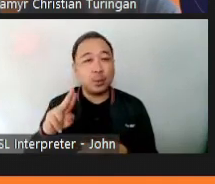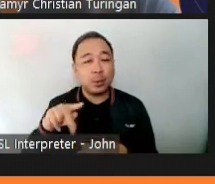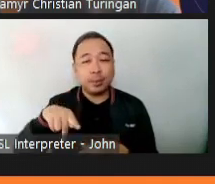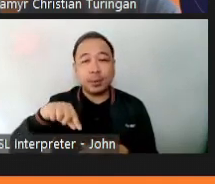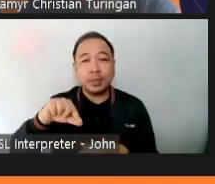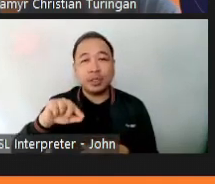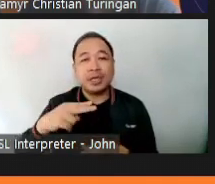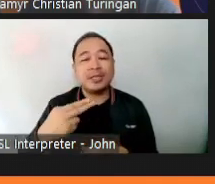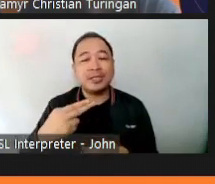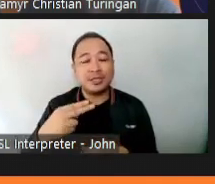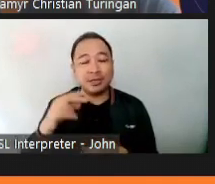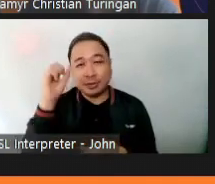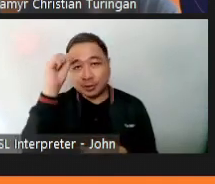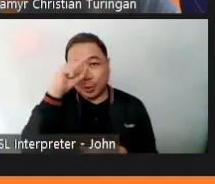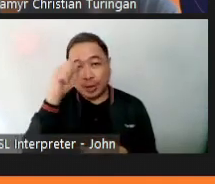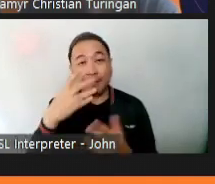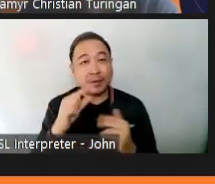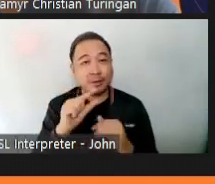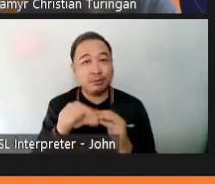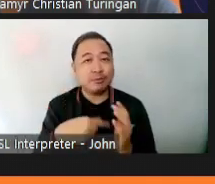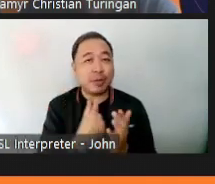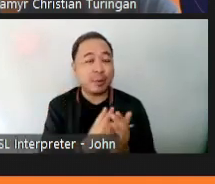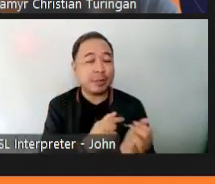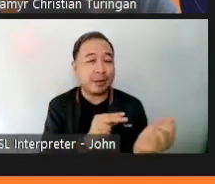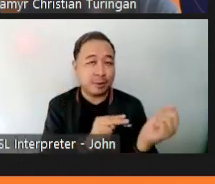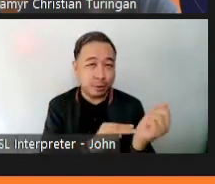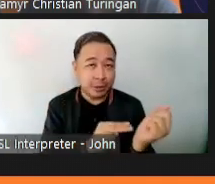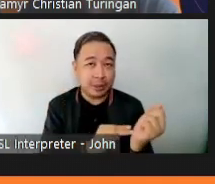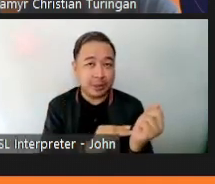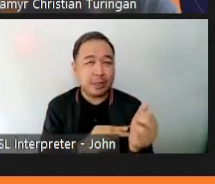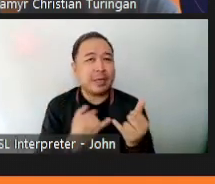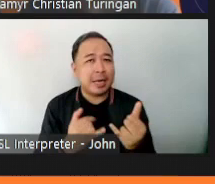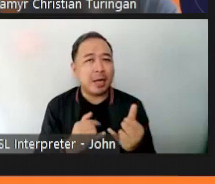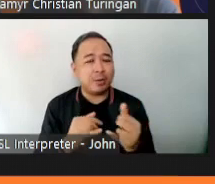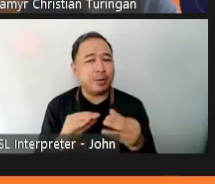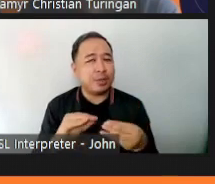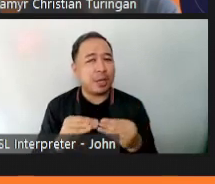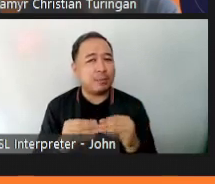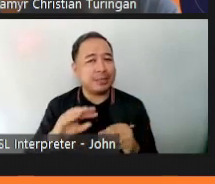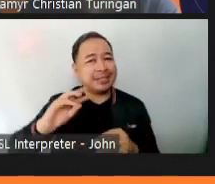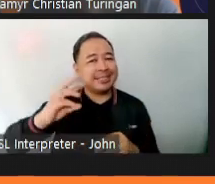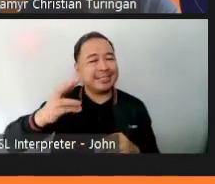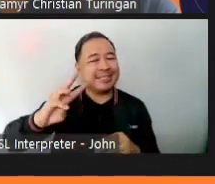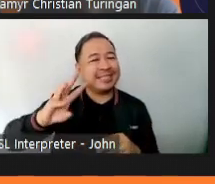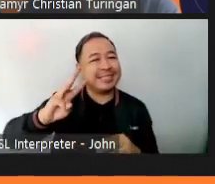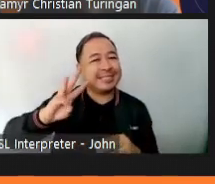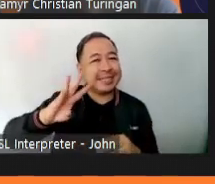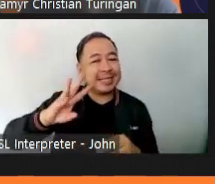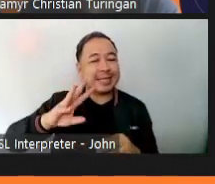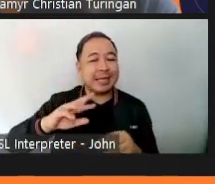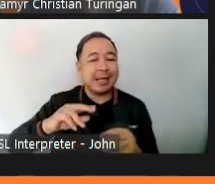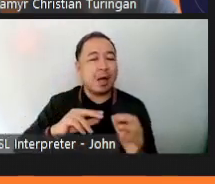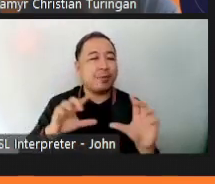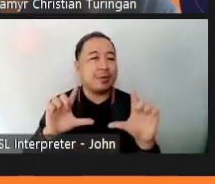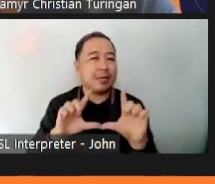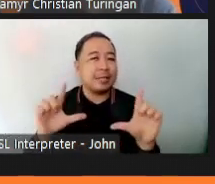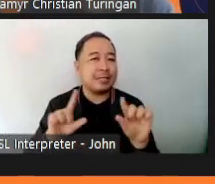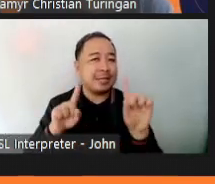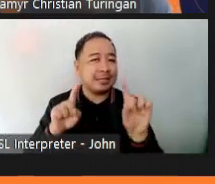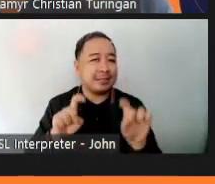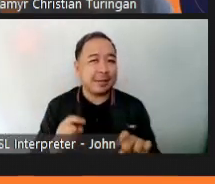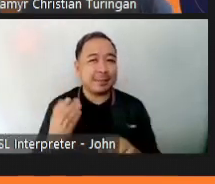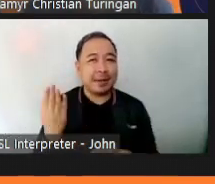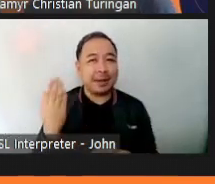a graduate of nursing, and placed 16th in the nursing licensure examination last